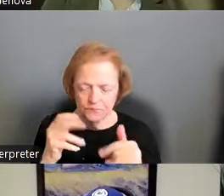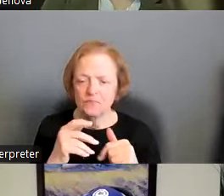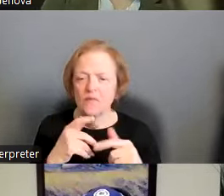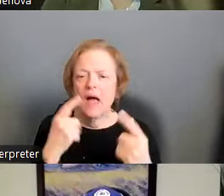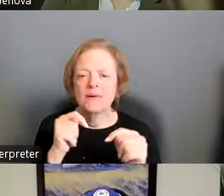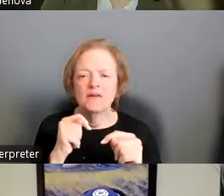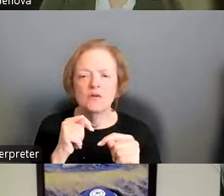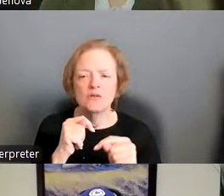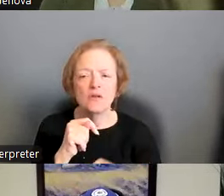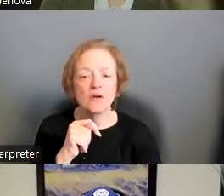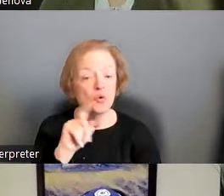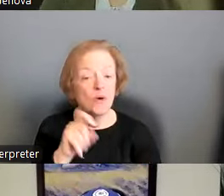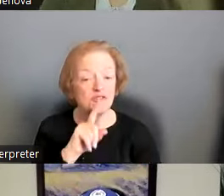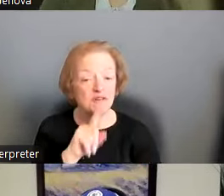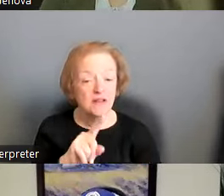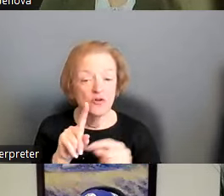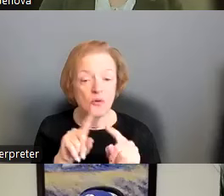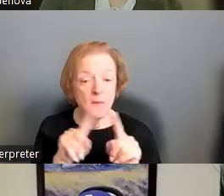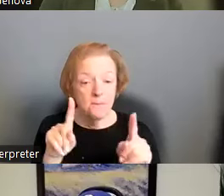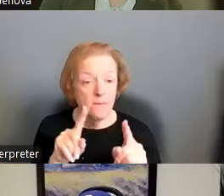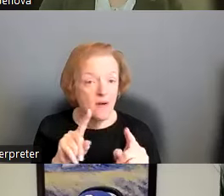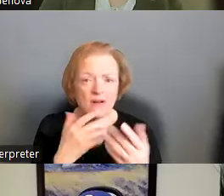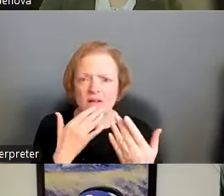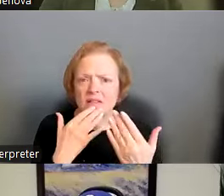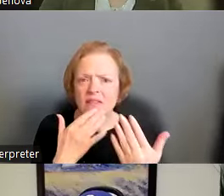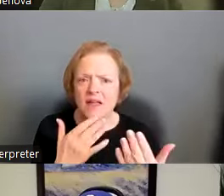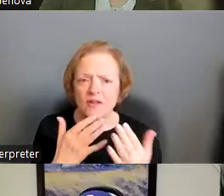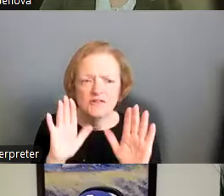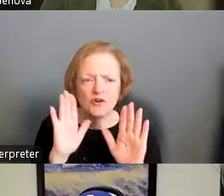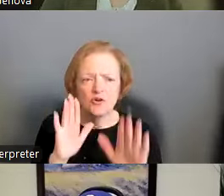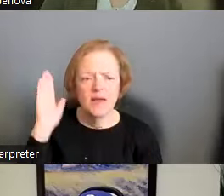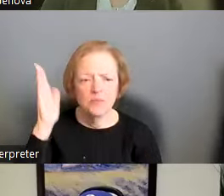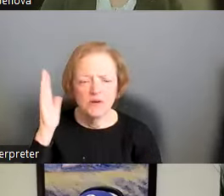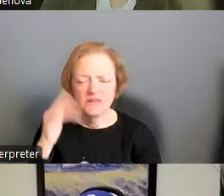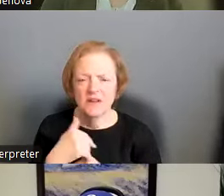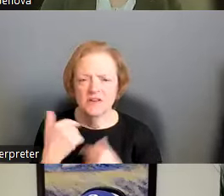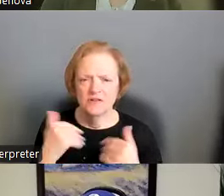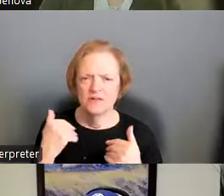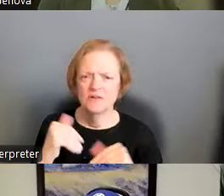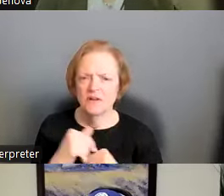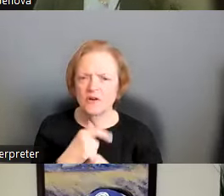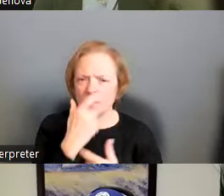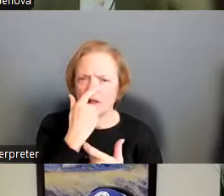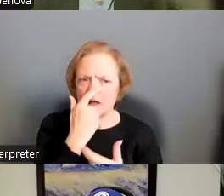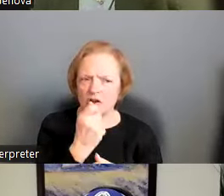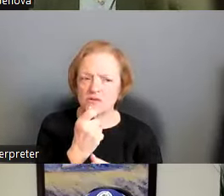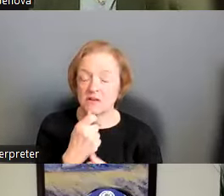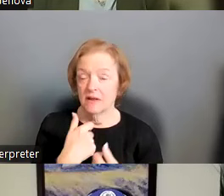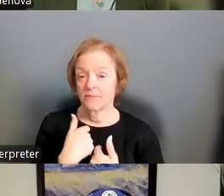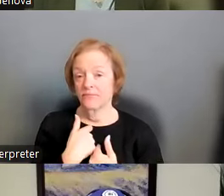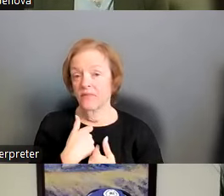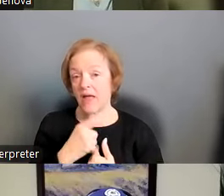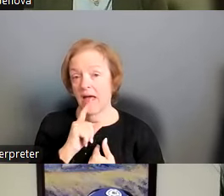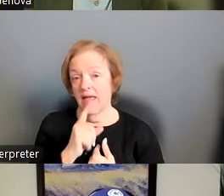Q&A, but thank you. That was a great presentation. It's really interesting. I actually clicked